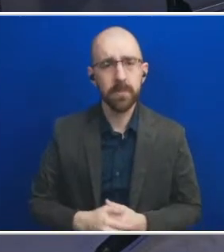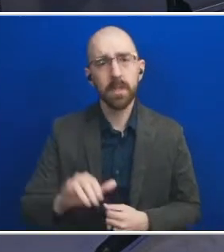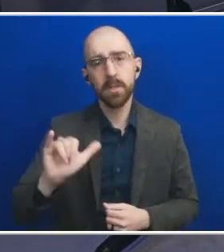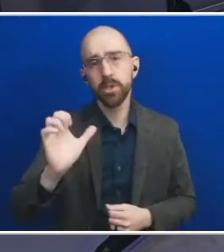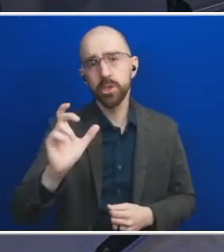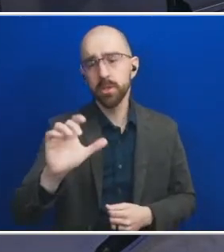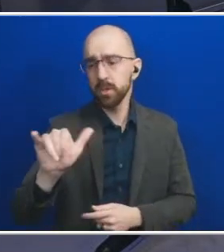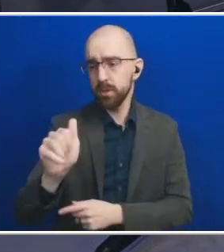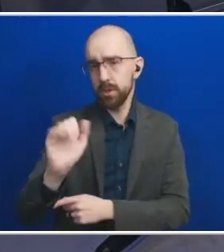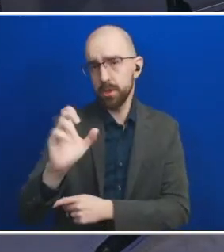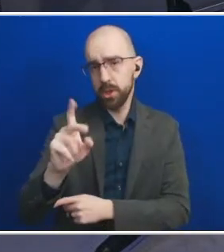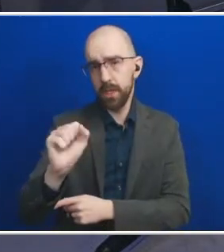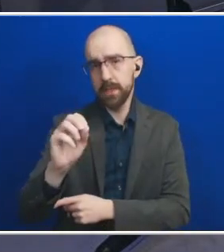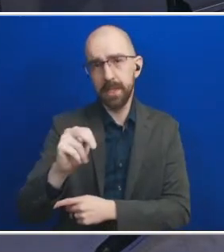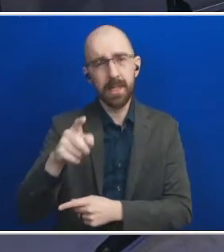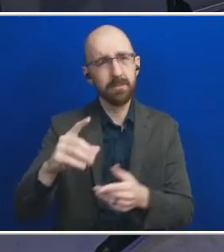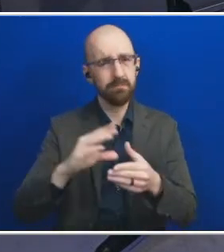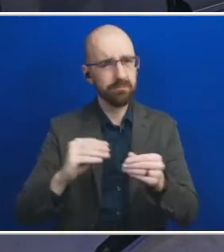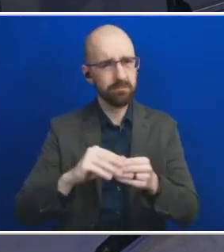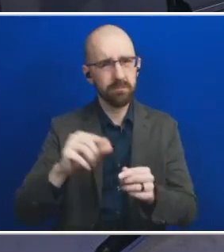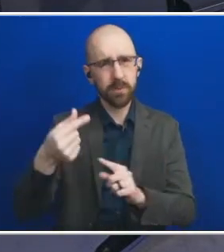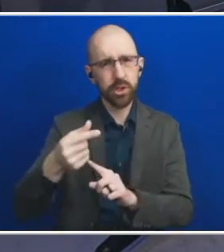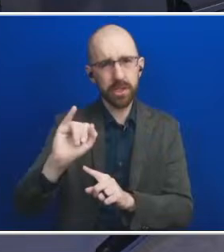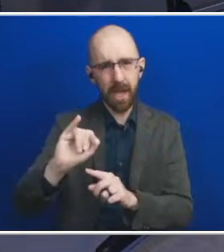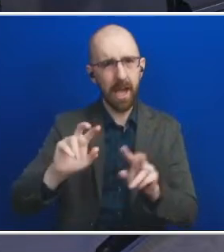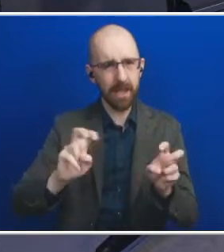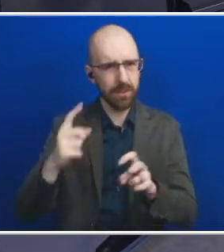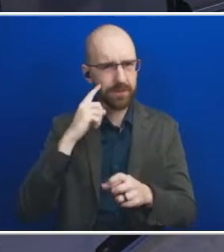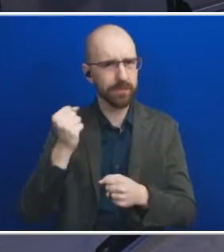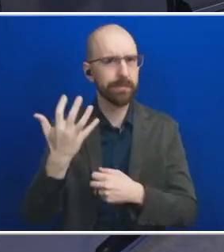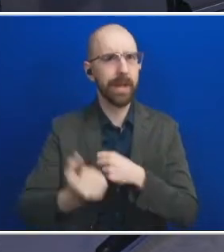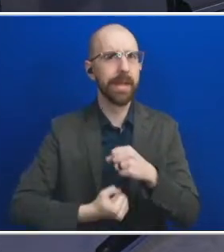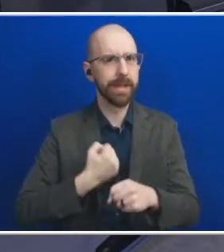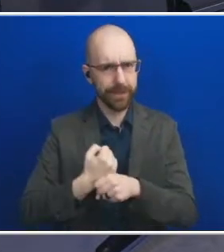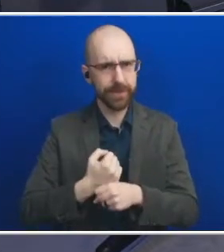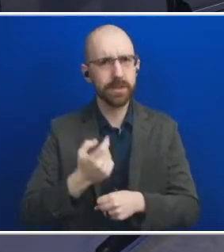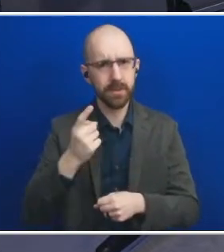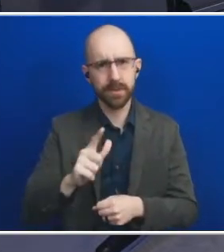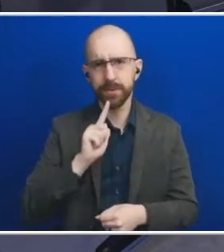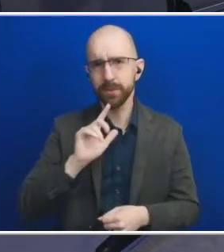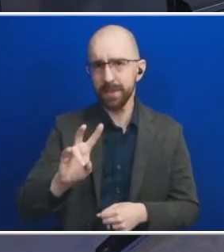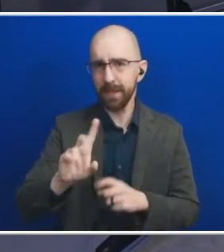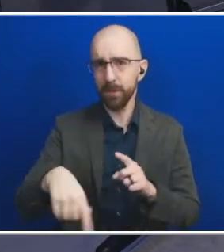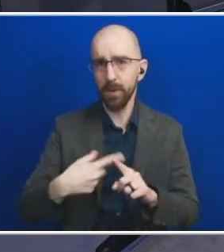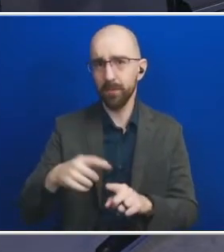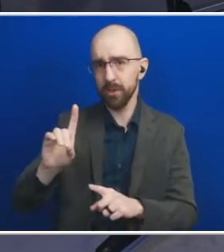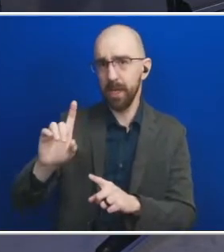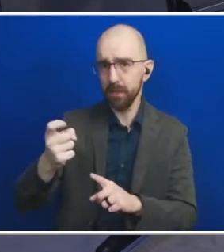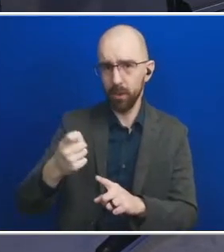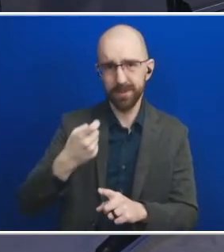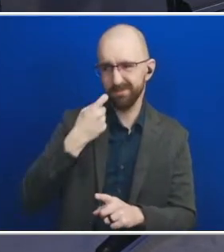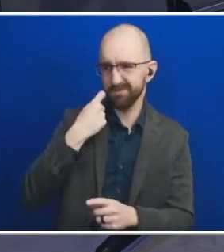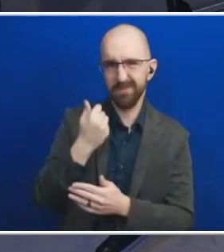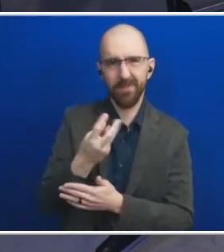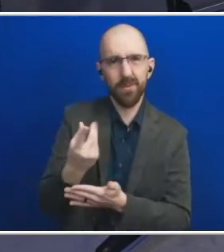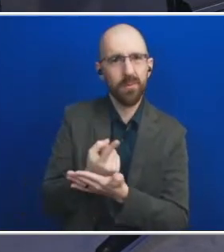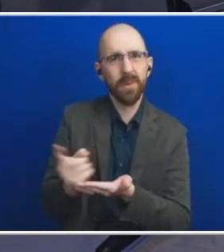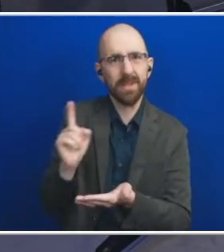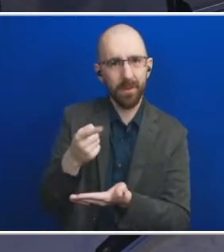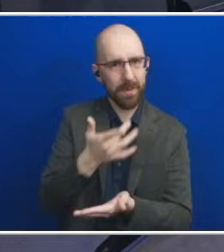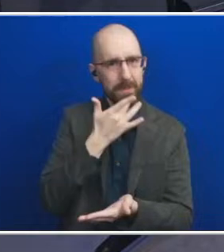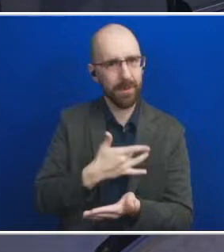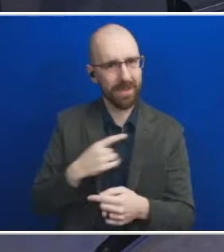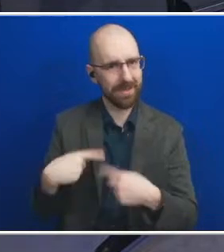with GI issues really for years. Yeah. I mean, you were 27 when you were diagnosed just a few weeks ago. You've had a birthday since, so you're